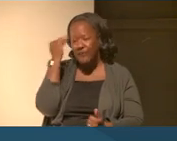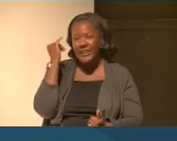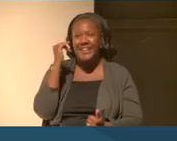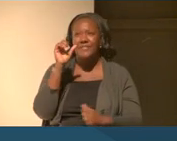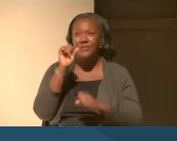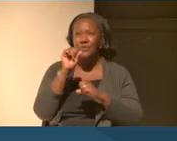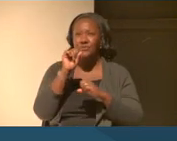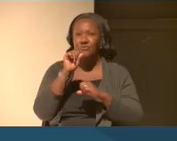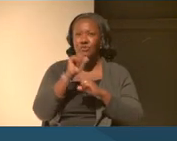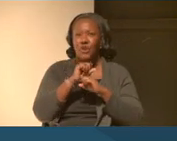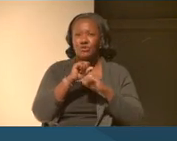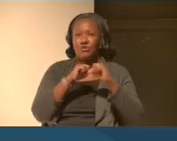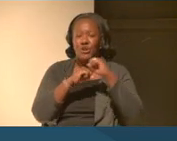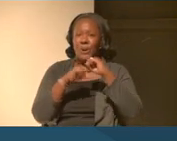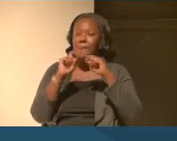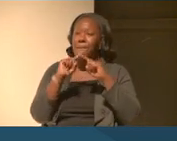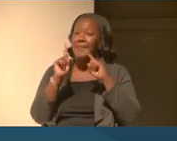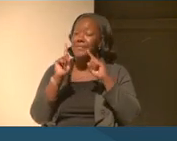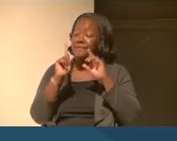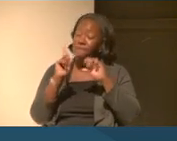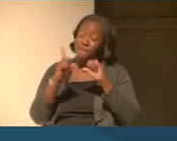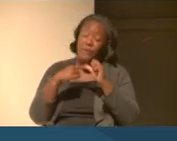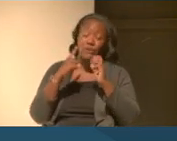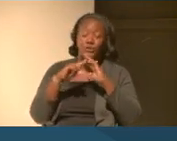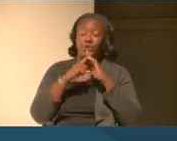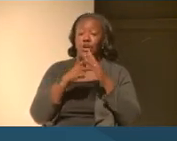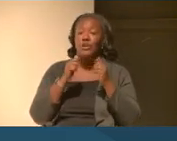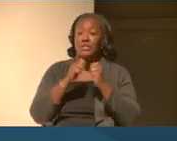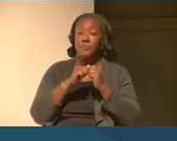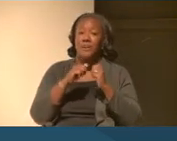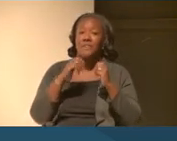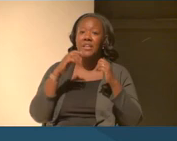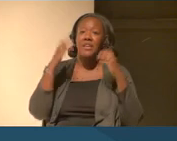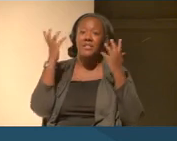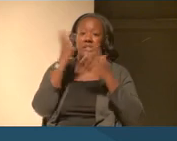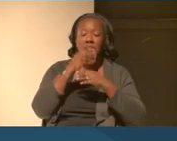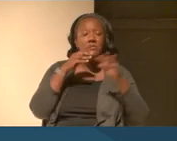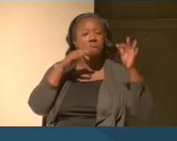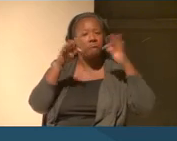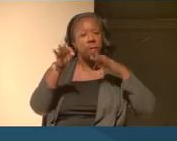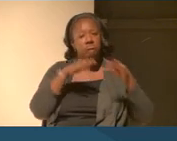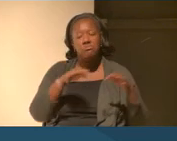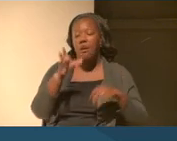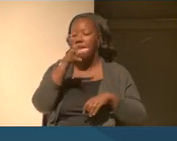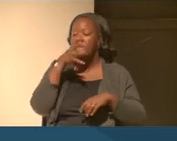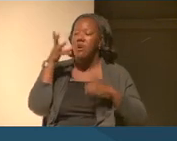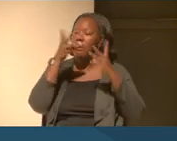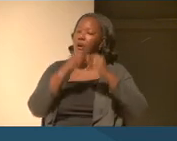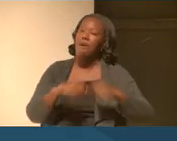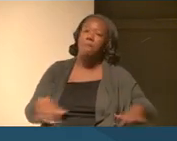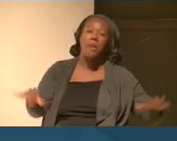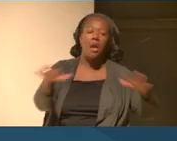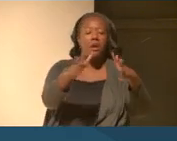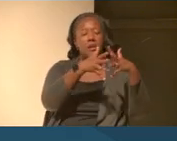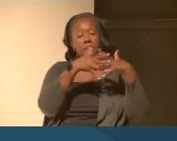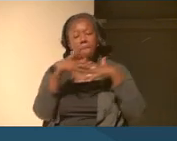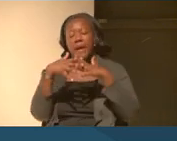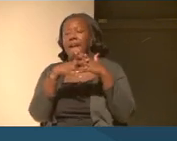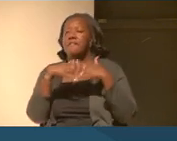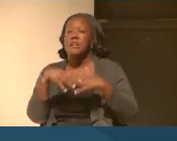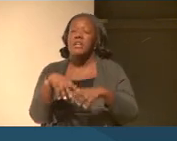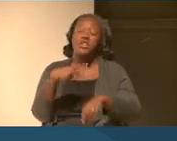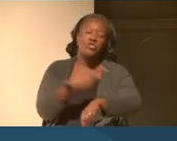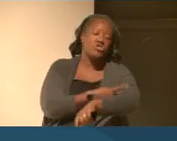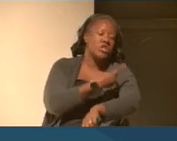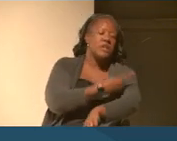structured. Actually, that first chapter begins with this beatific description of farmlands in America and you know, sheep and chickens